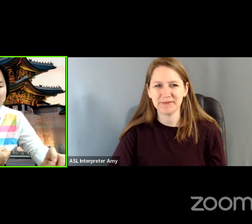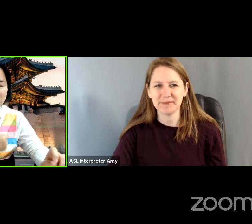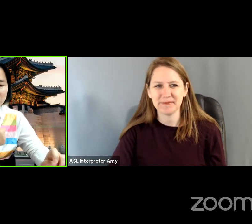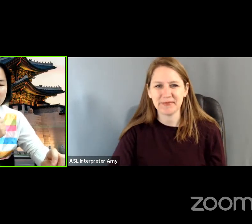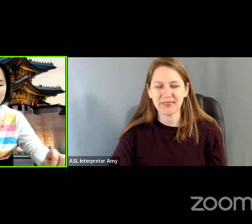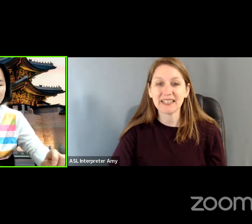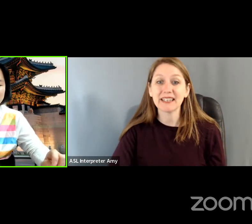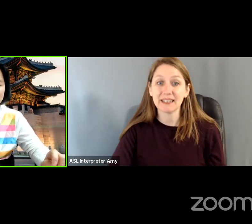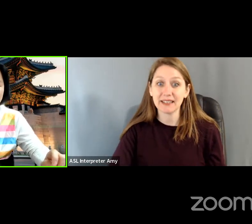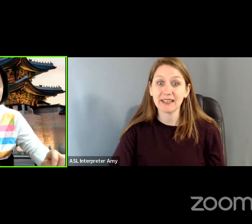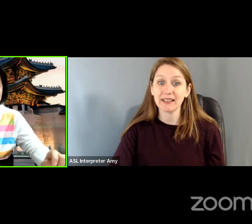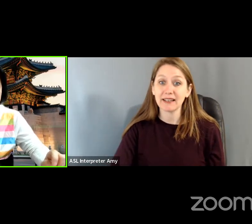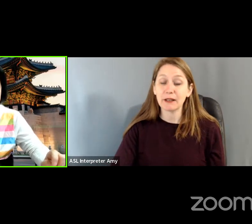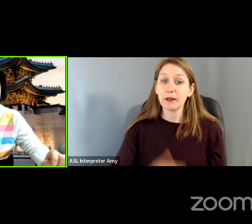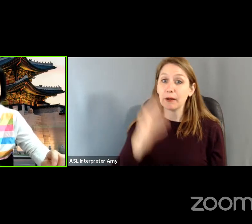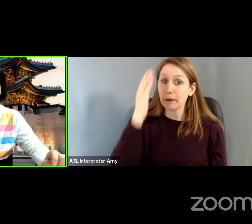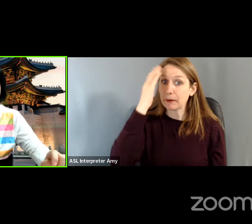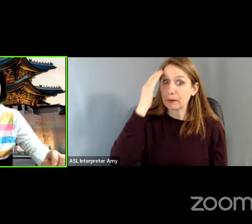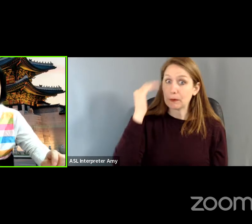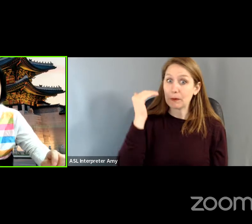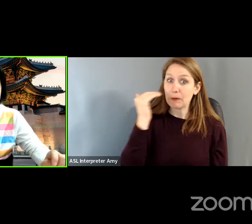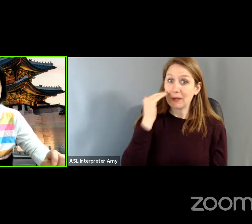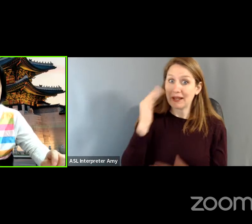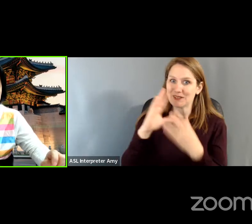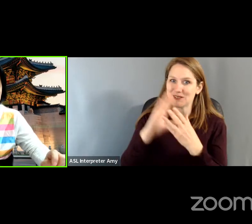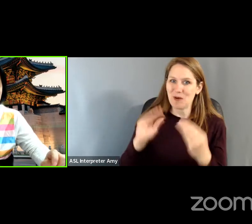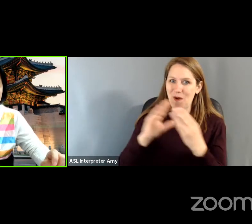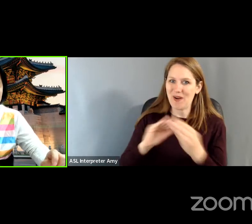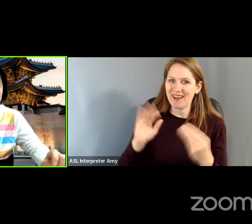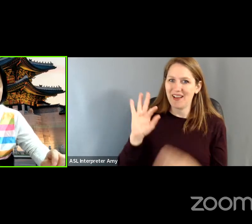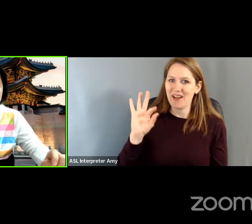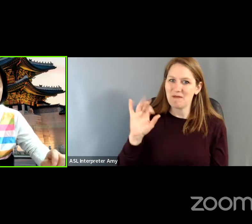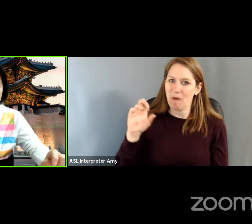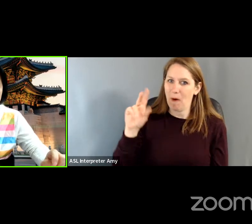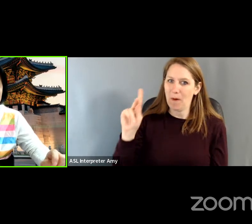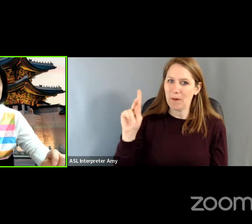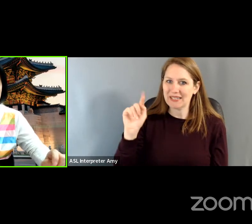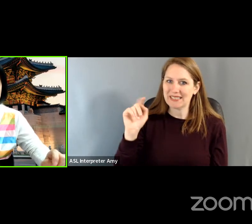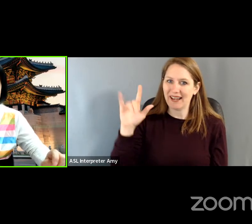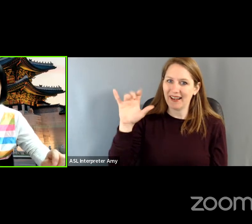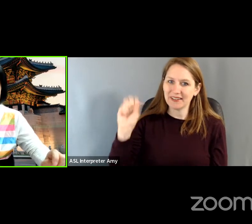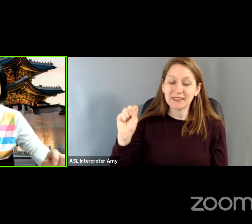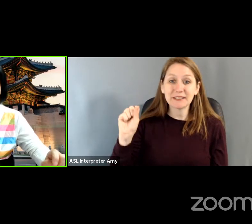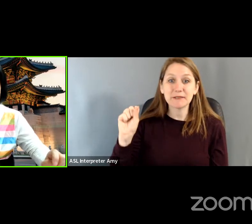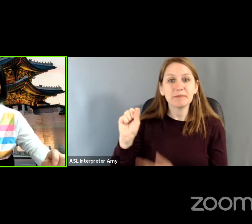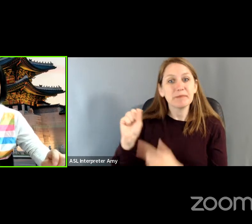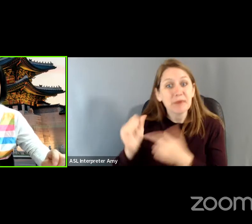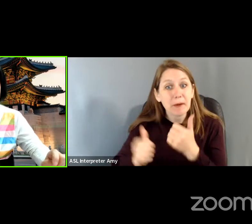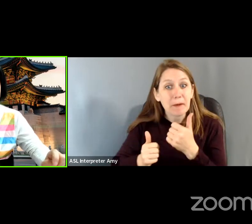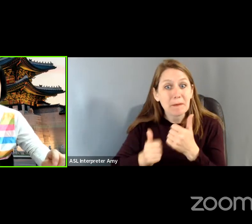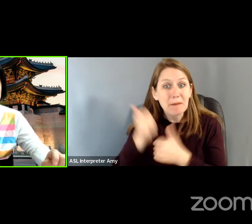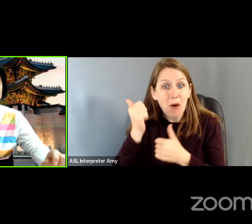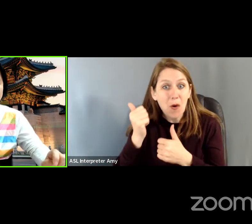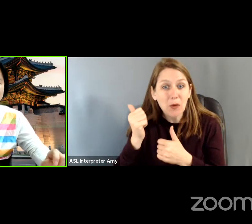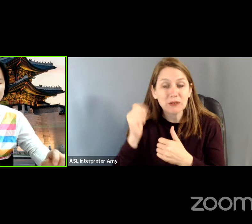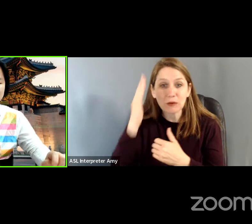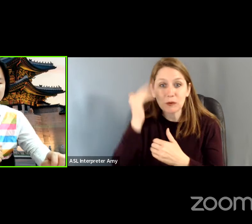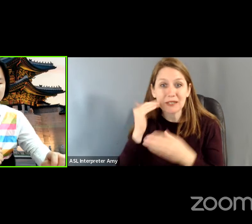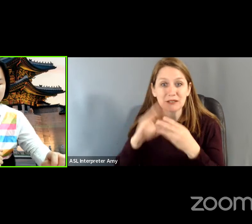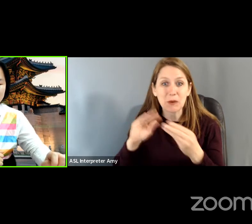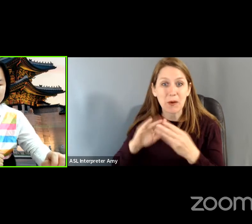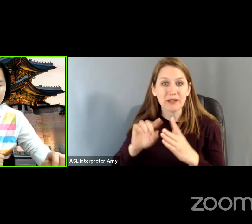Now let's talk about Korean folktales. Most Korean folktales start like